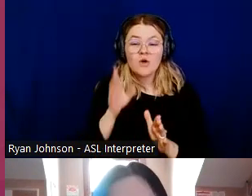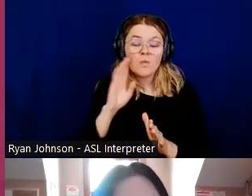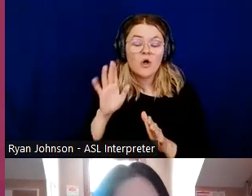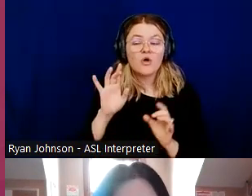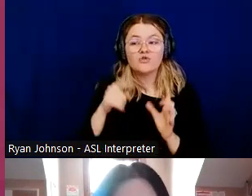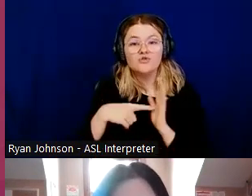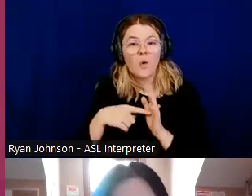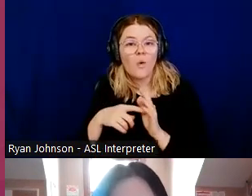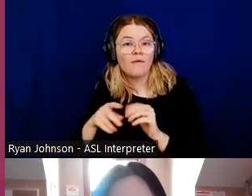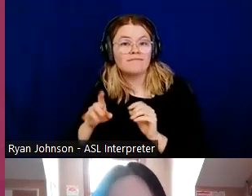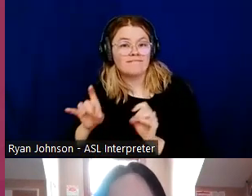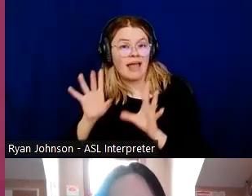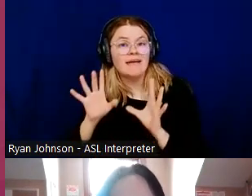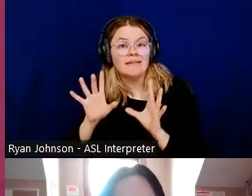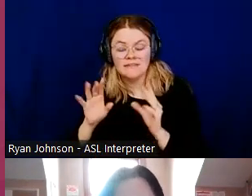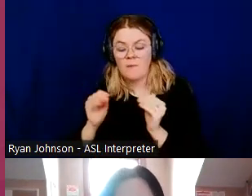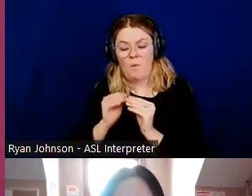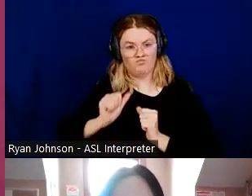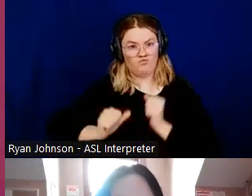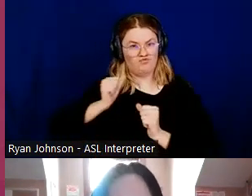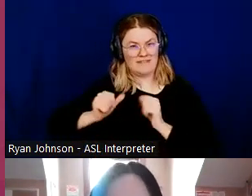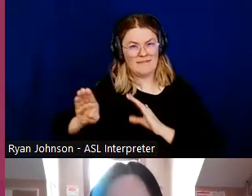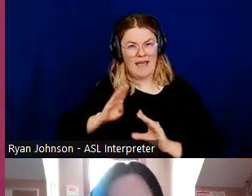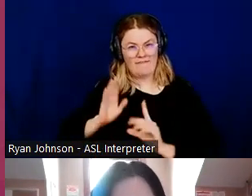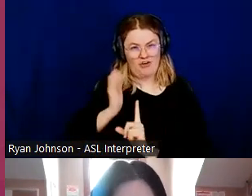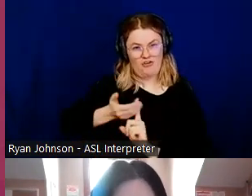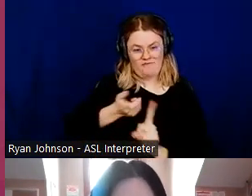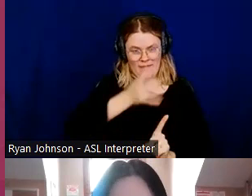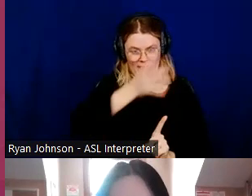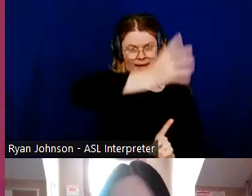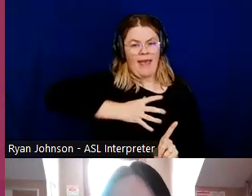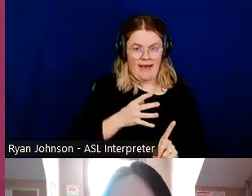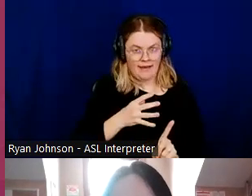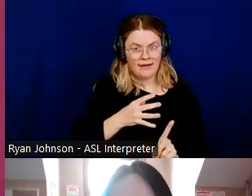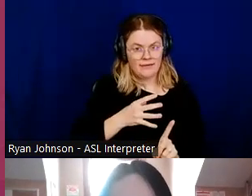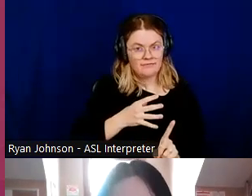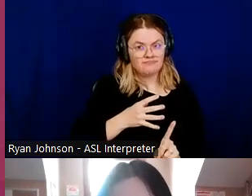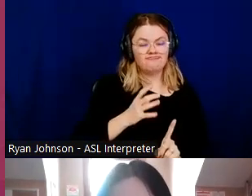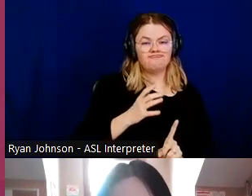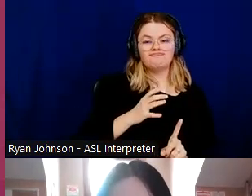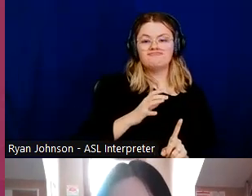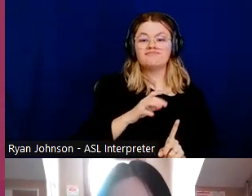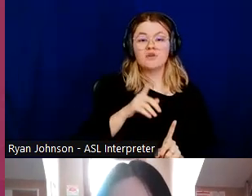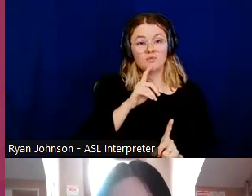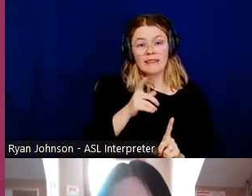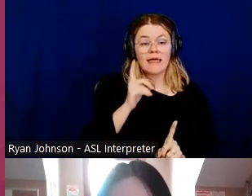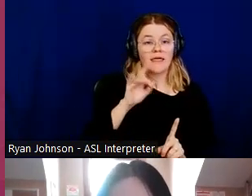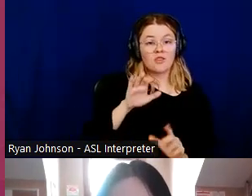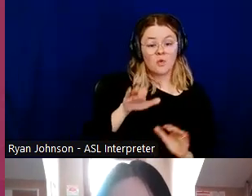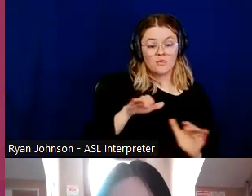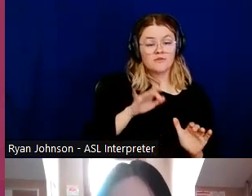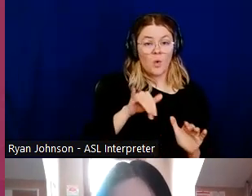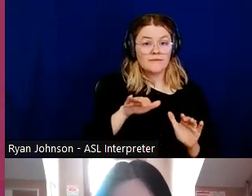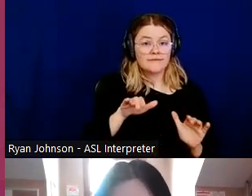from the male characters, and these actions are often justified. The female characters, deemed